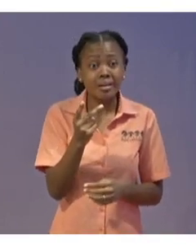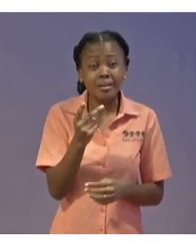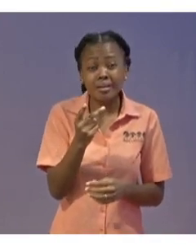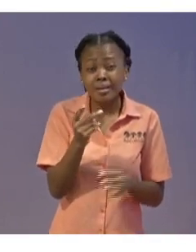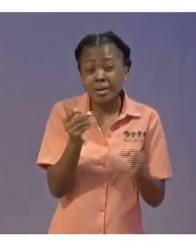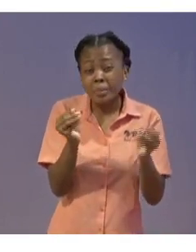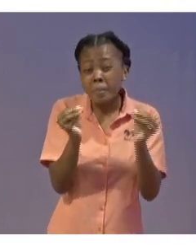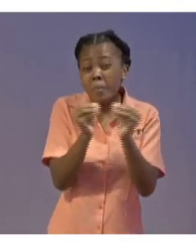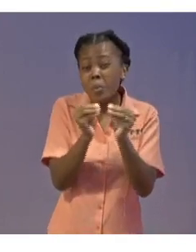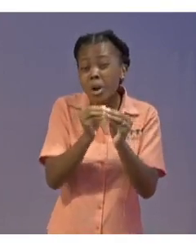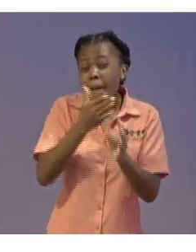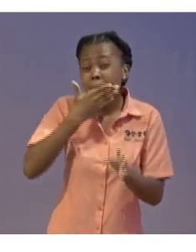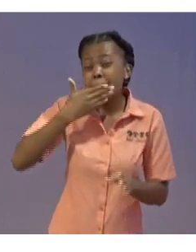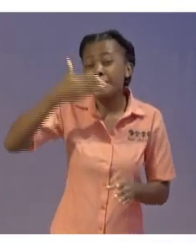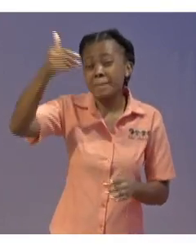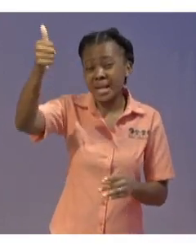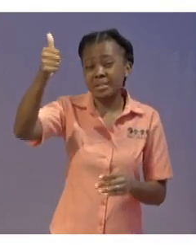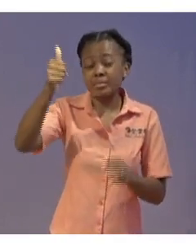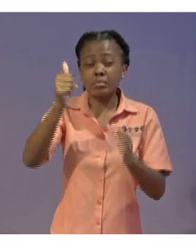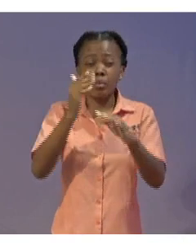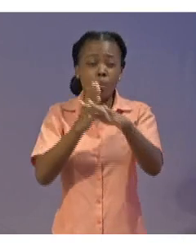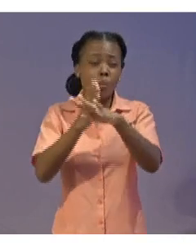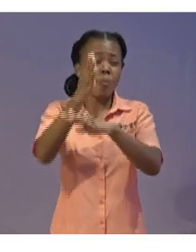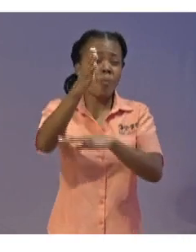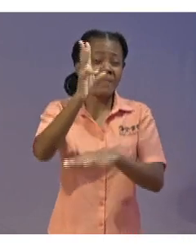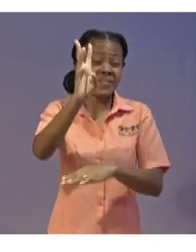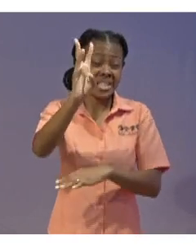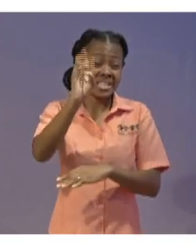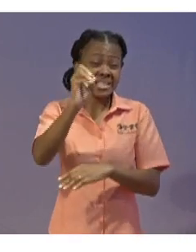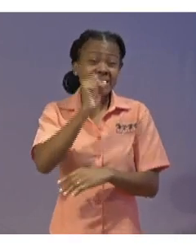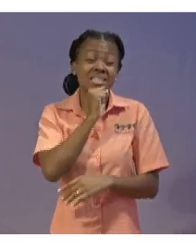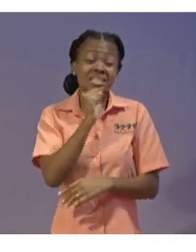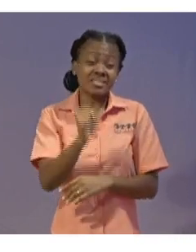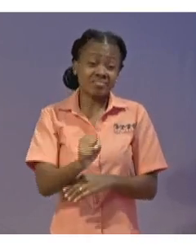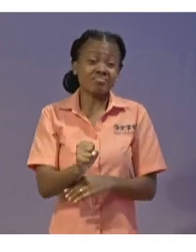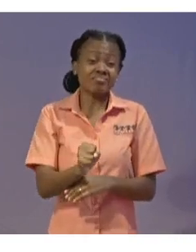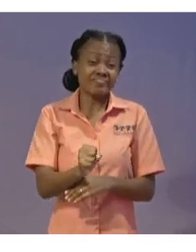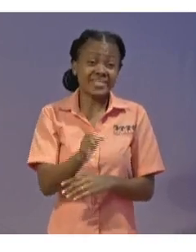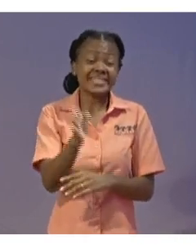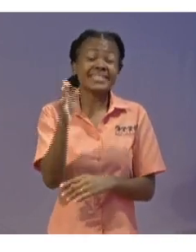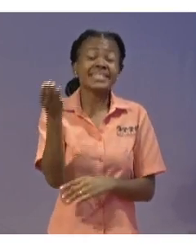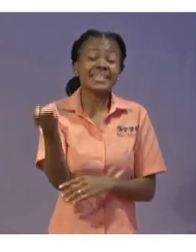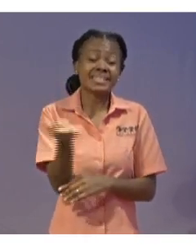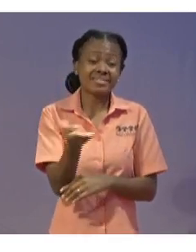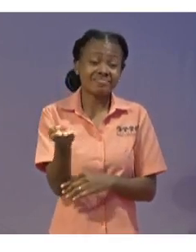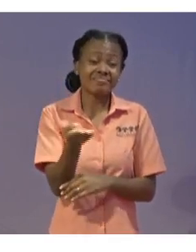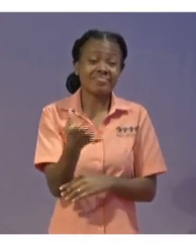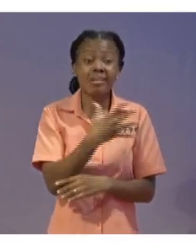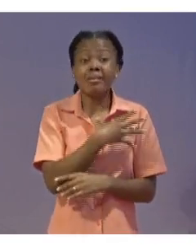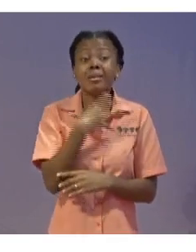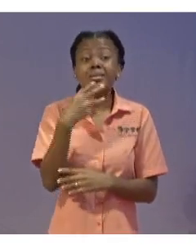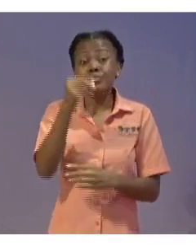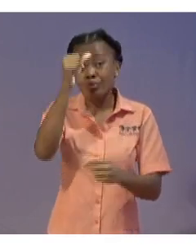are actually in the over 60 age group. And as we've said before, two things are quite common with